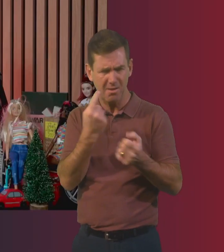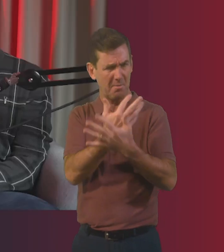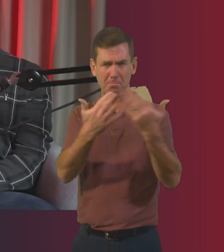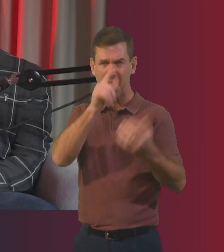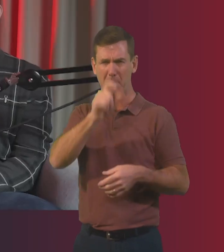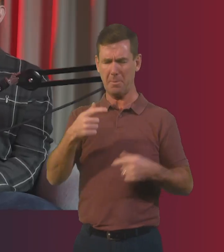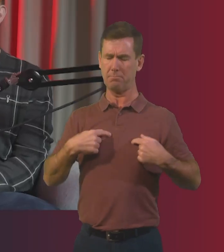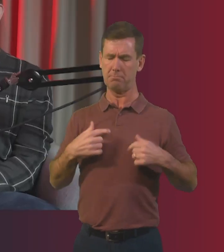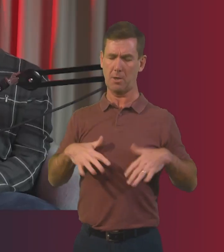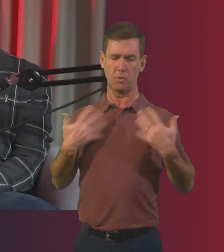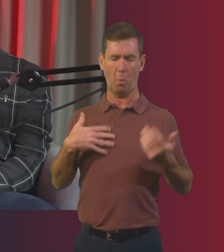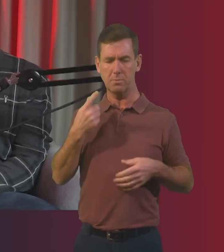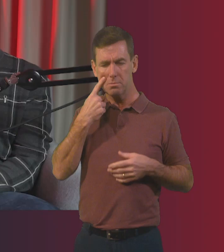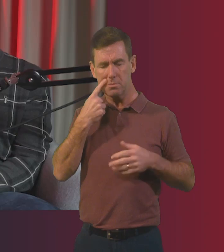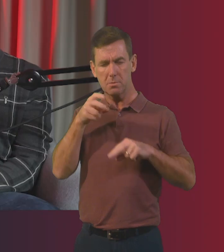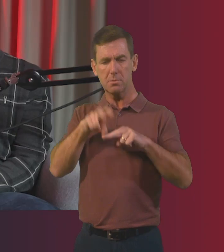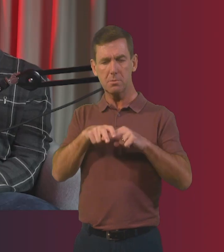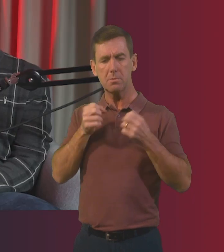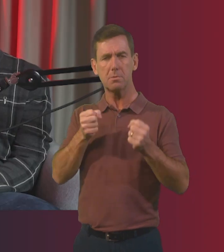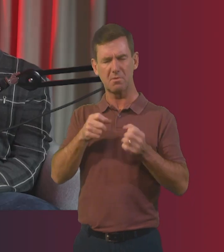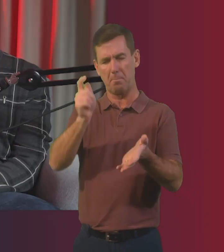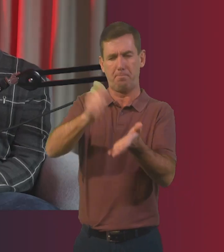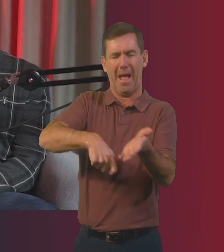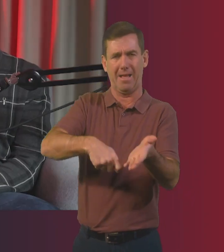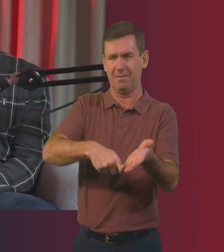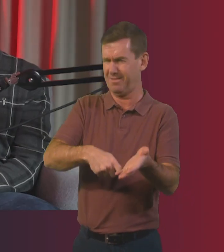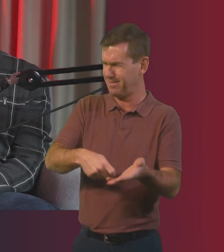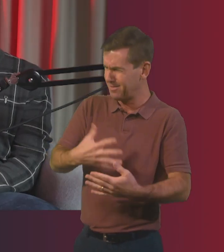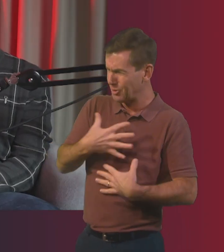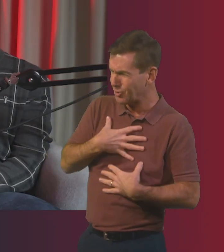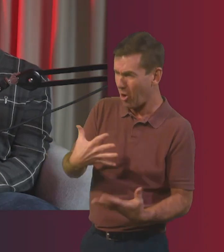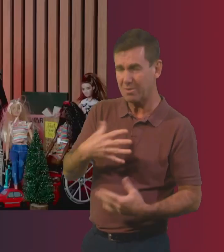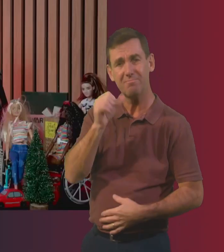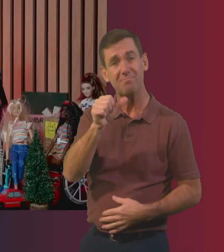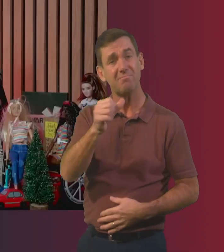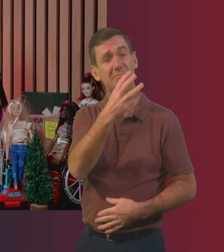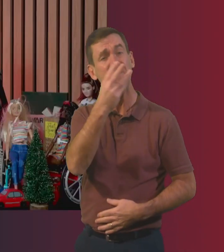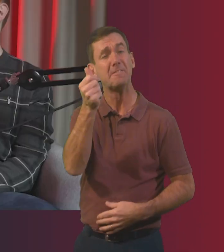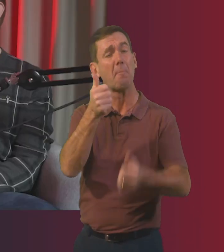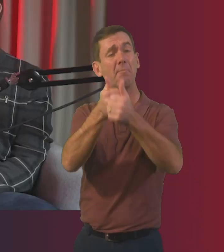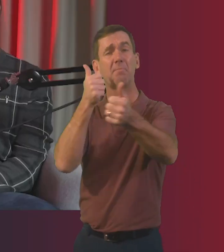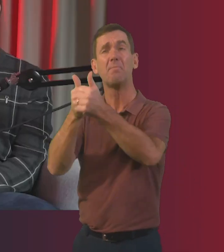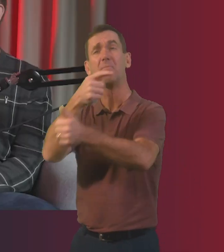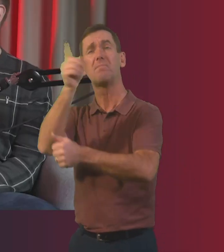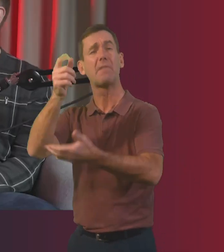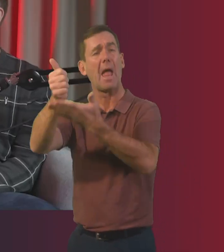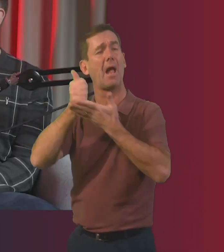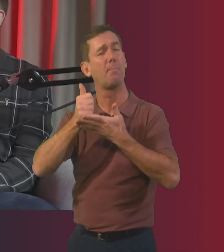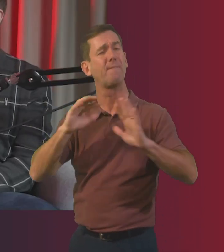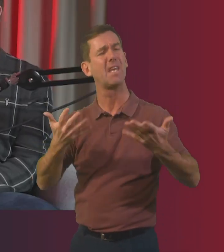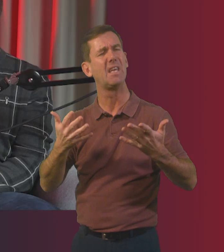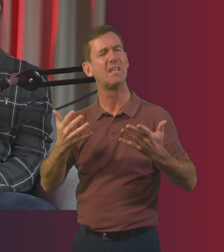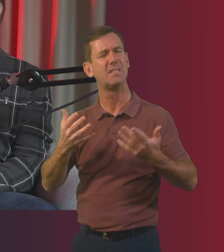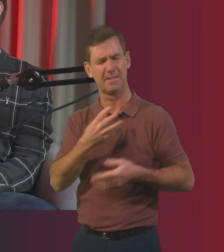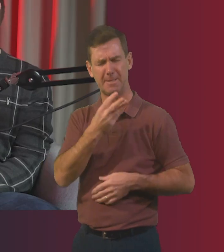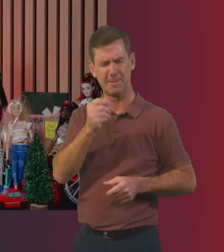understand why. Yeah, I think sometimes it is quite difficult. I think some dealers aren't as helpful as others. Okay. I think for some people it feels like a bit of an